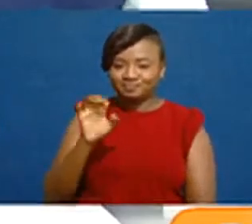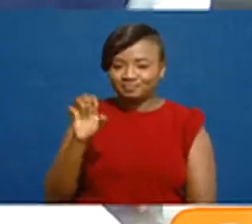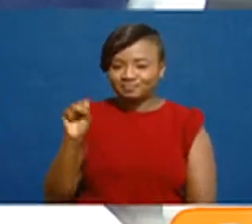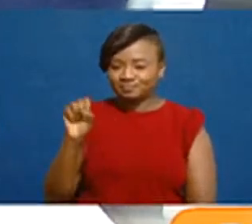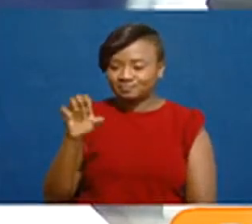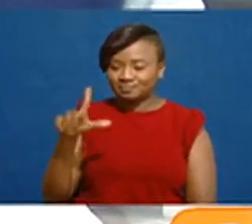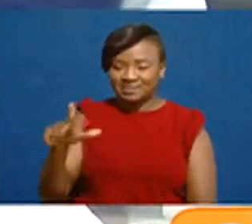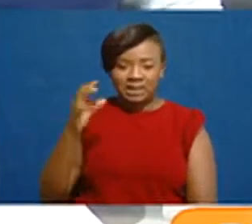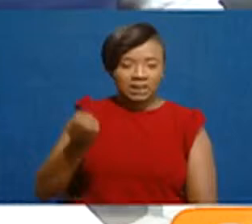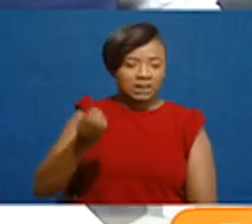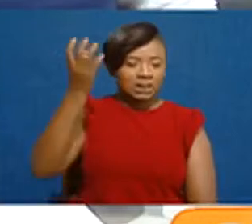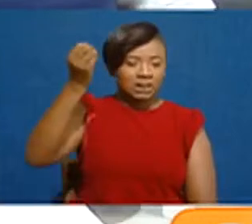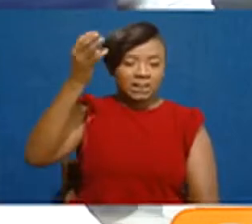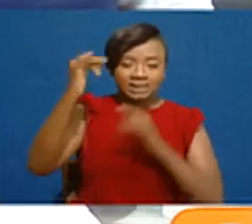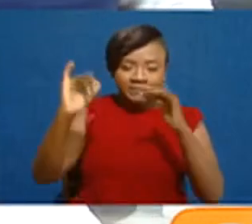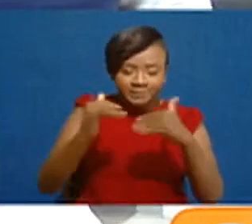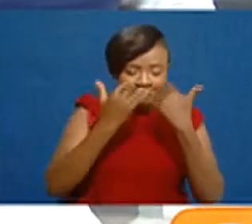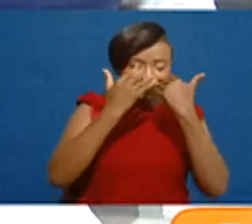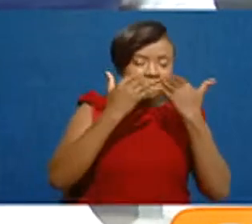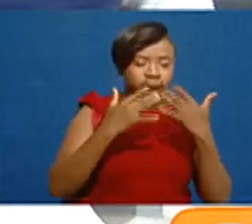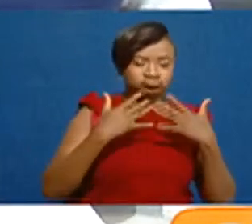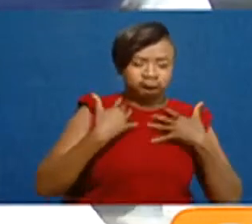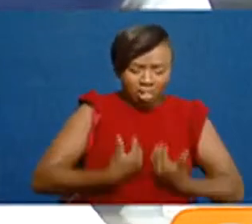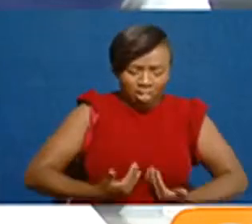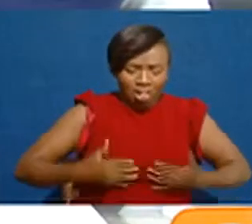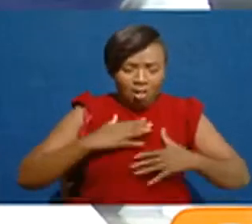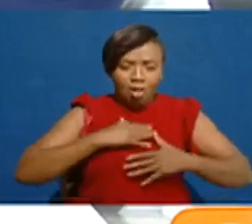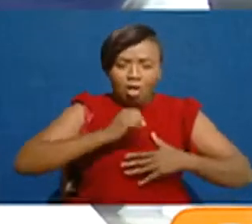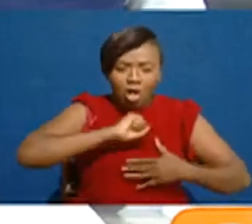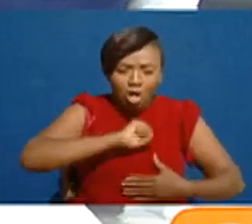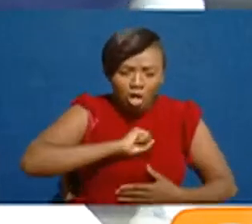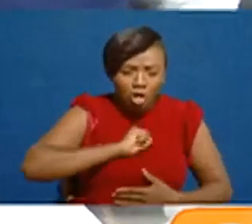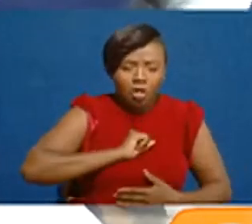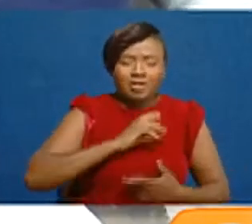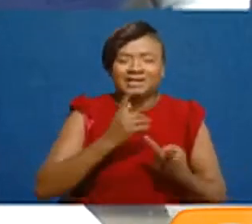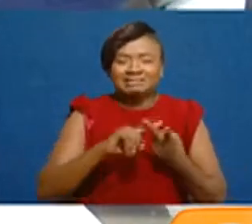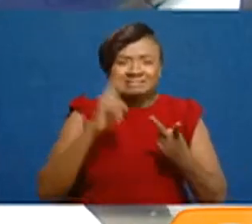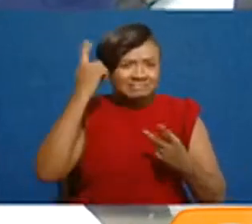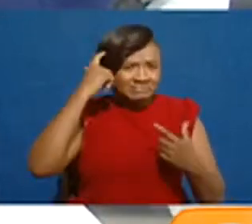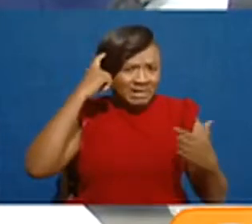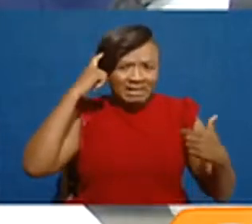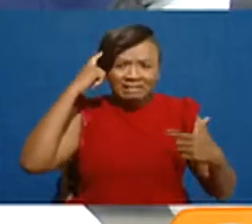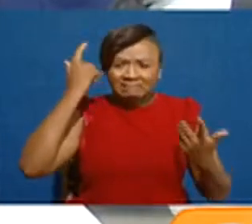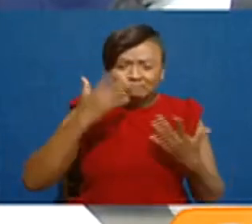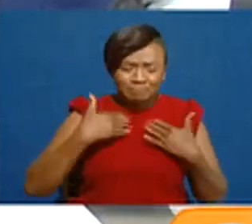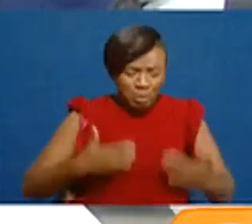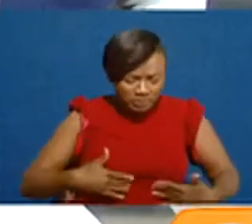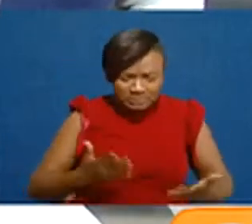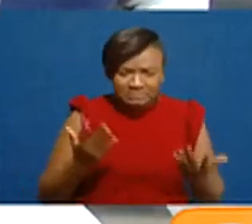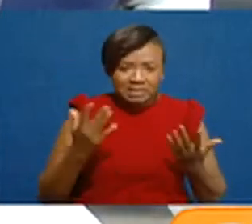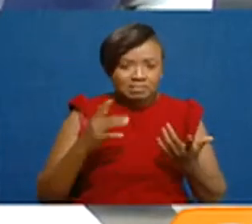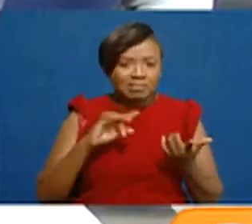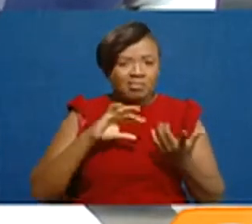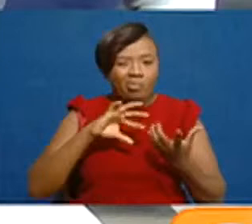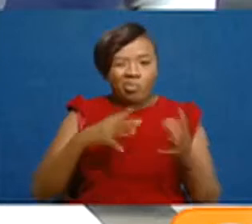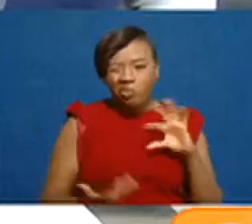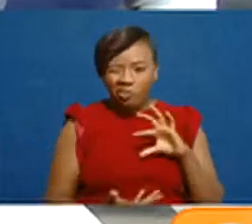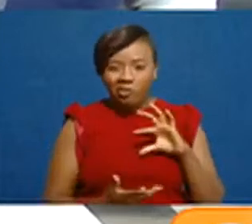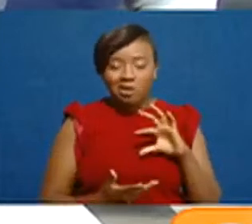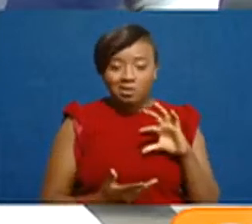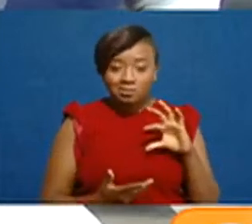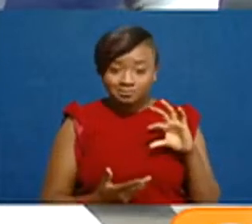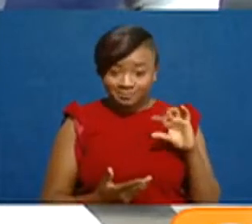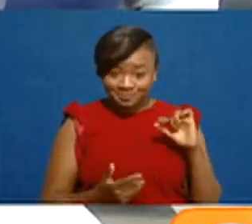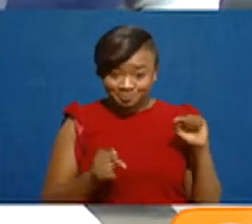cause non-communicable diseases that affect the lungs, brain, and other body organs. Absolutely. And as Emily Jebet now reports